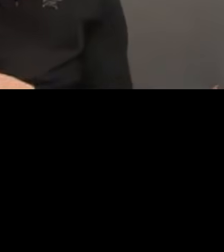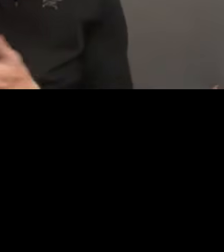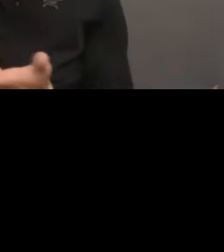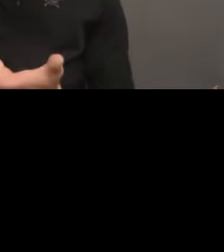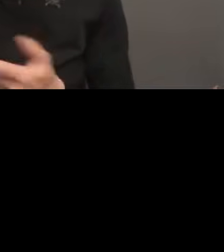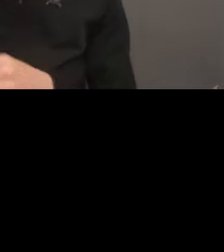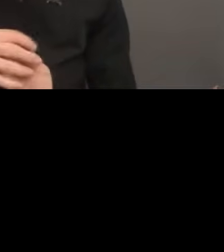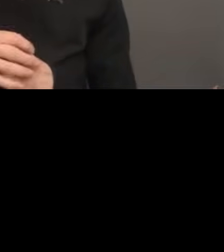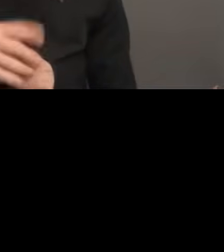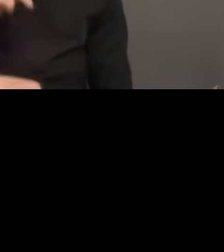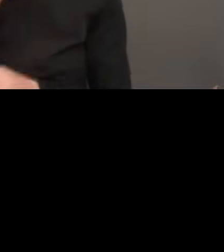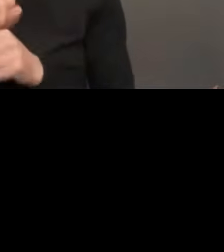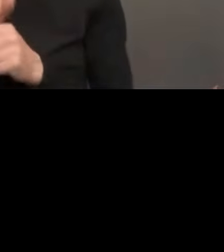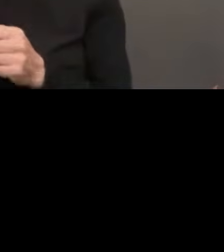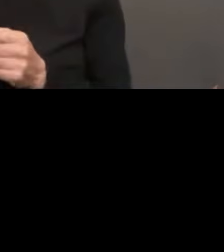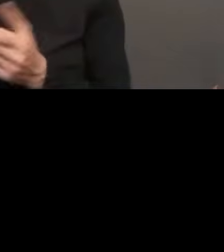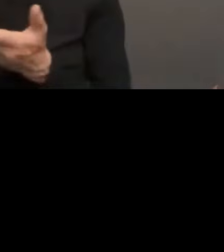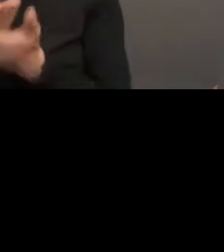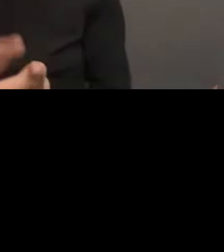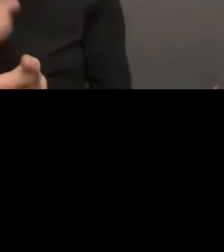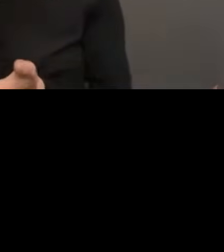certainly evidence for personal